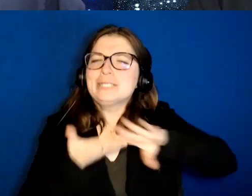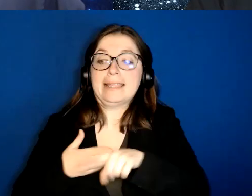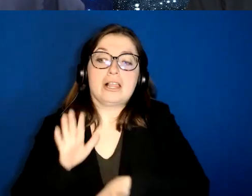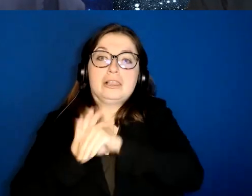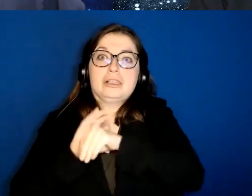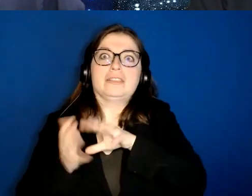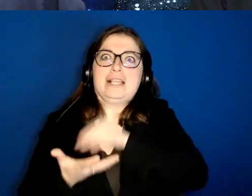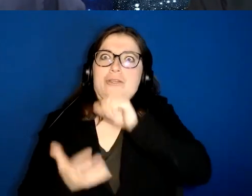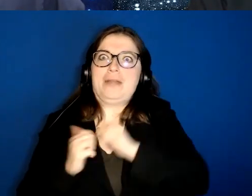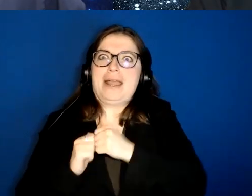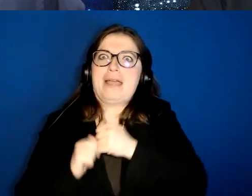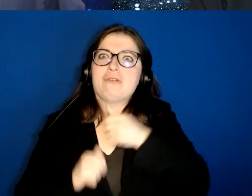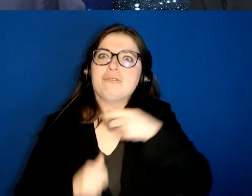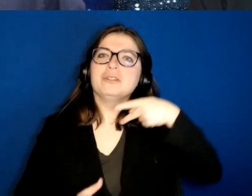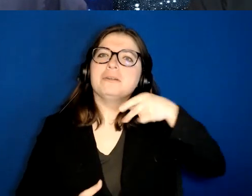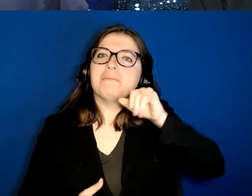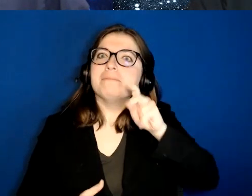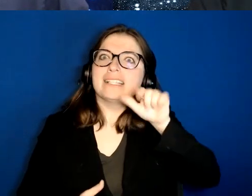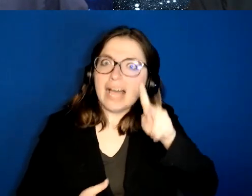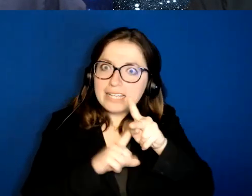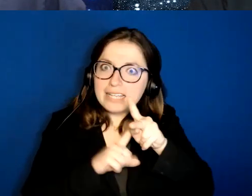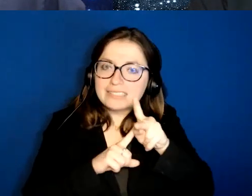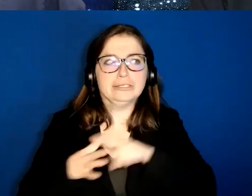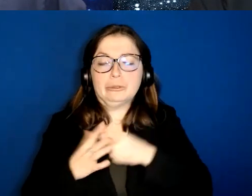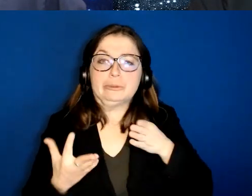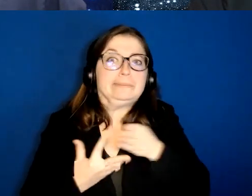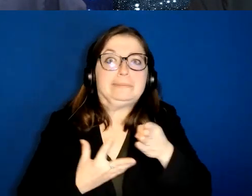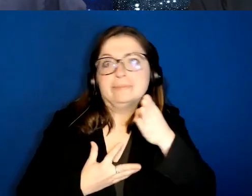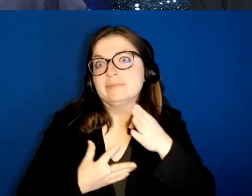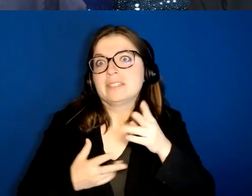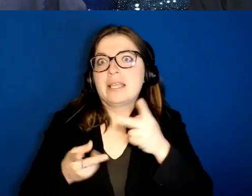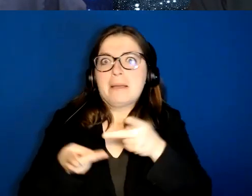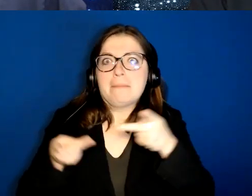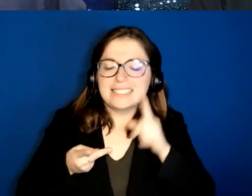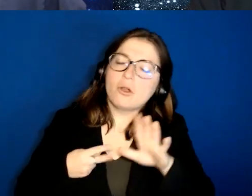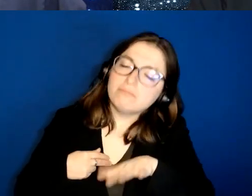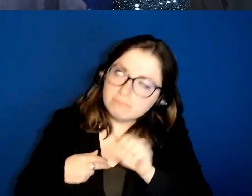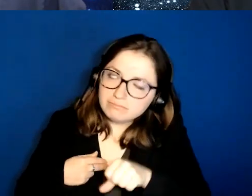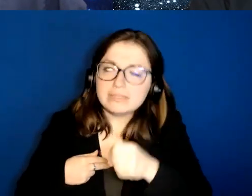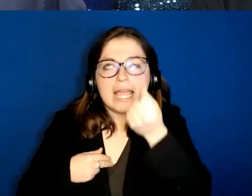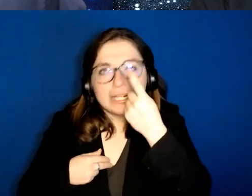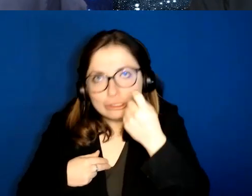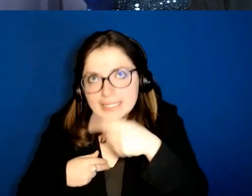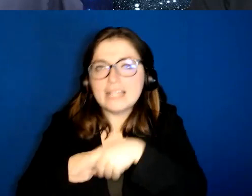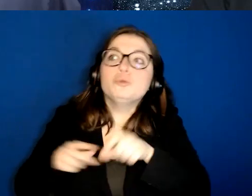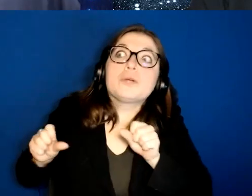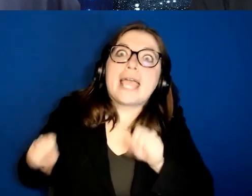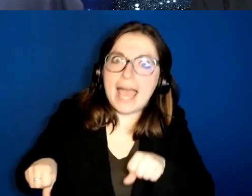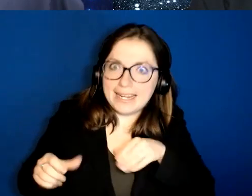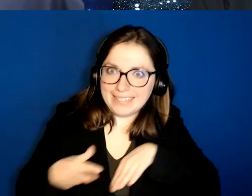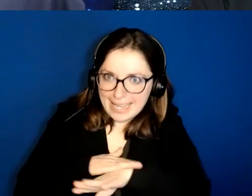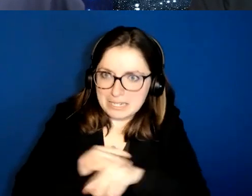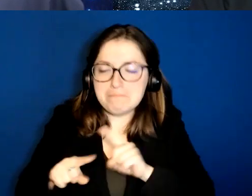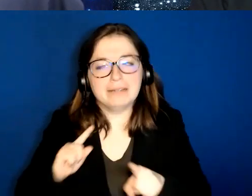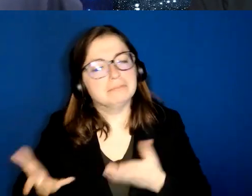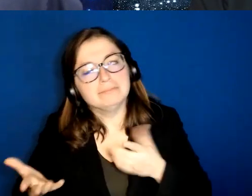know, I understand, but you have to like try to avoid getting caught in the holy of holies and stuff. Yeah, it's